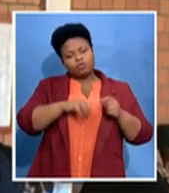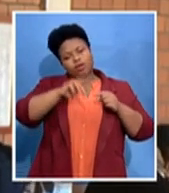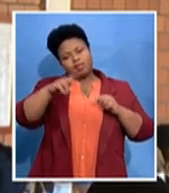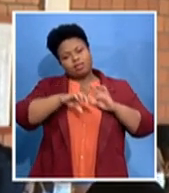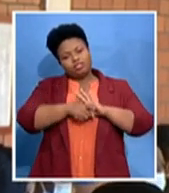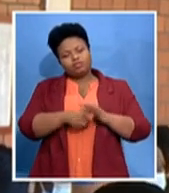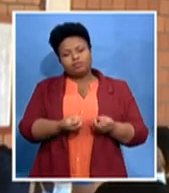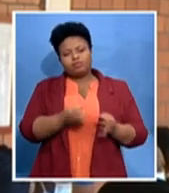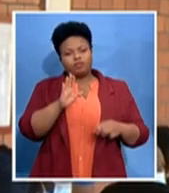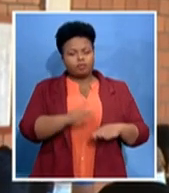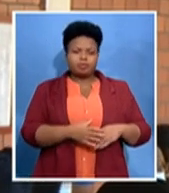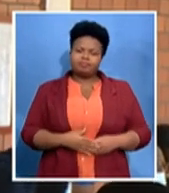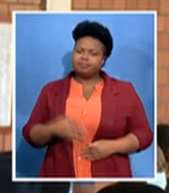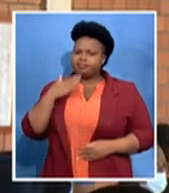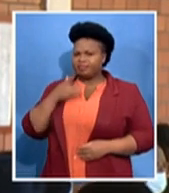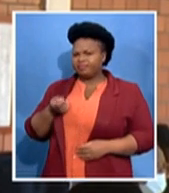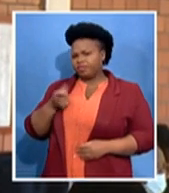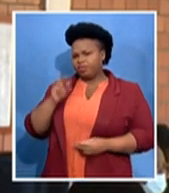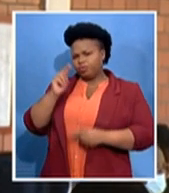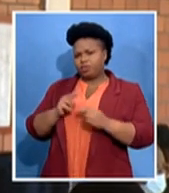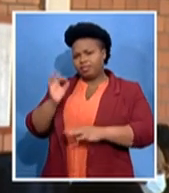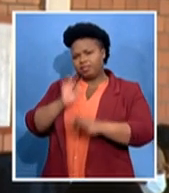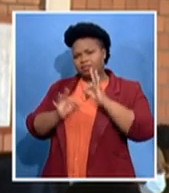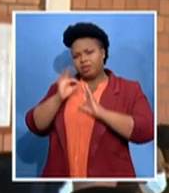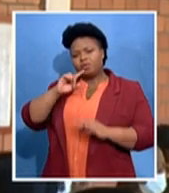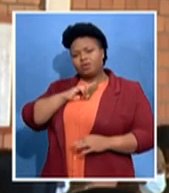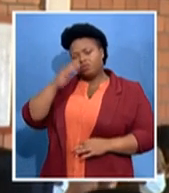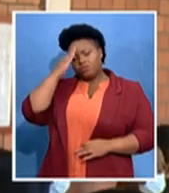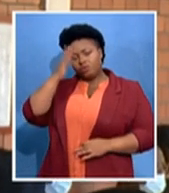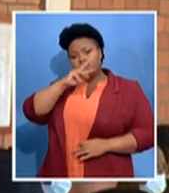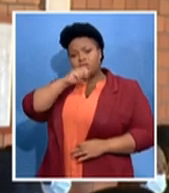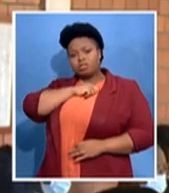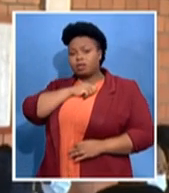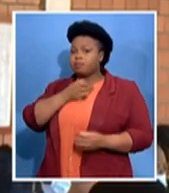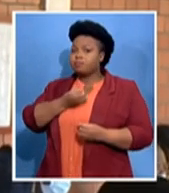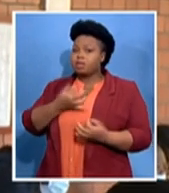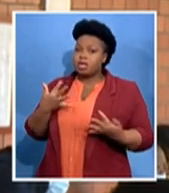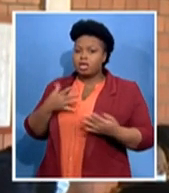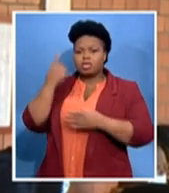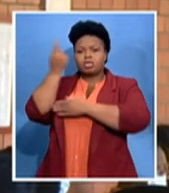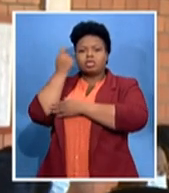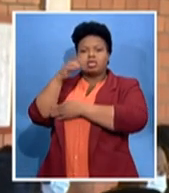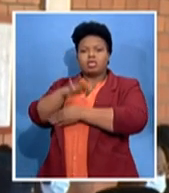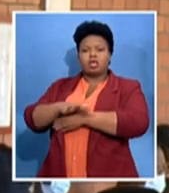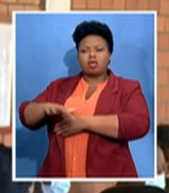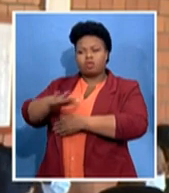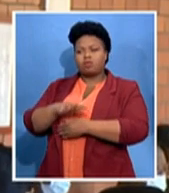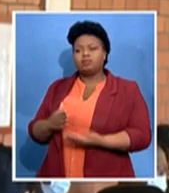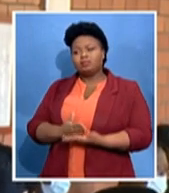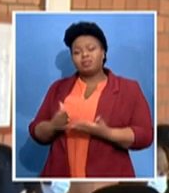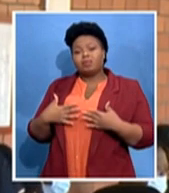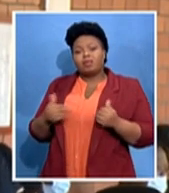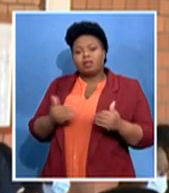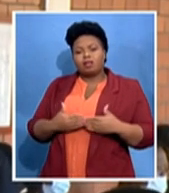know KwaZulu-Natal has got a vast area of which is rural, and also some of the healthcare workers who are in far-flung areas such as